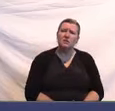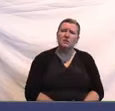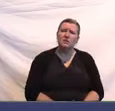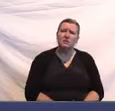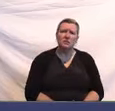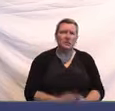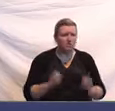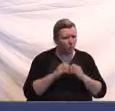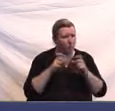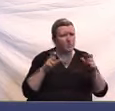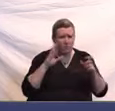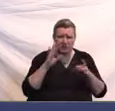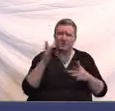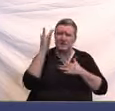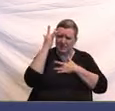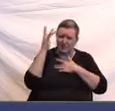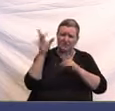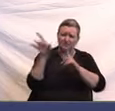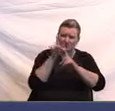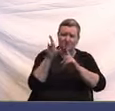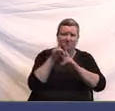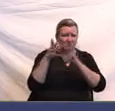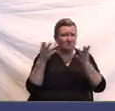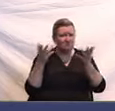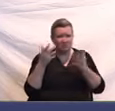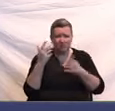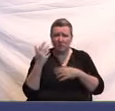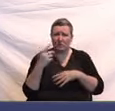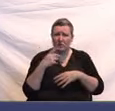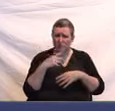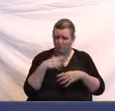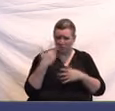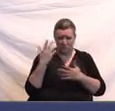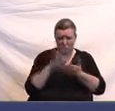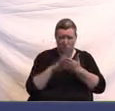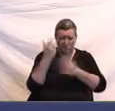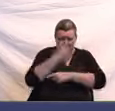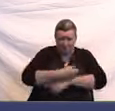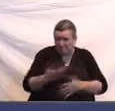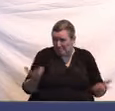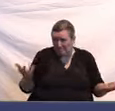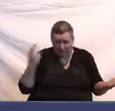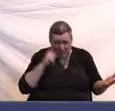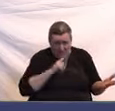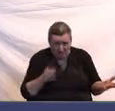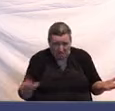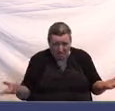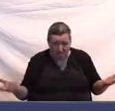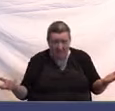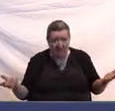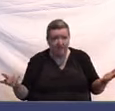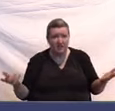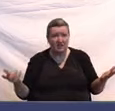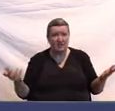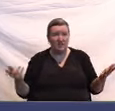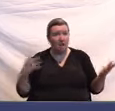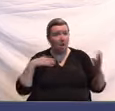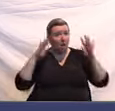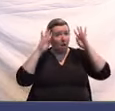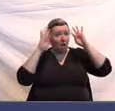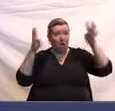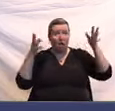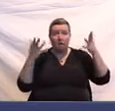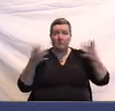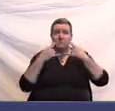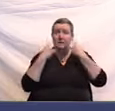get sick, and my guess is schools would have to shut down. So we don't have it on there for just for the fun